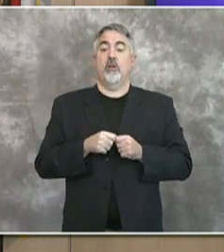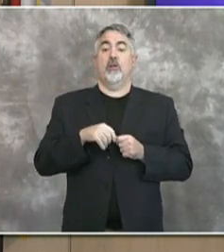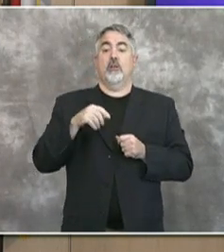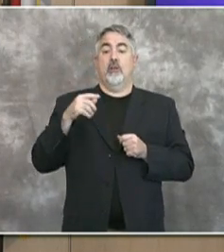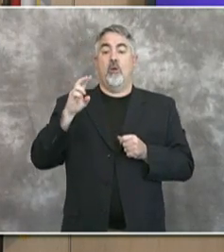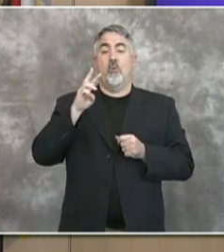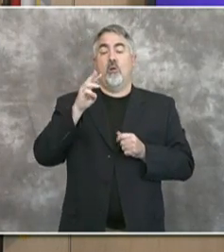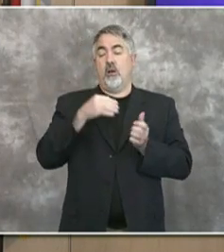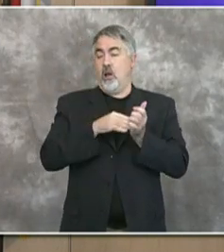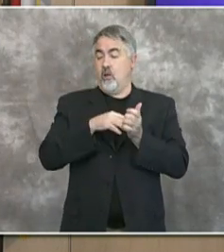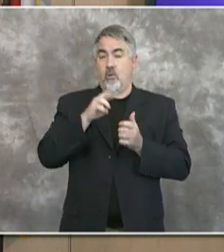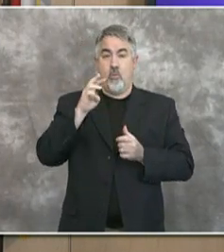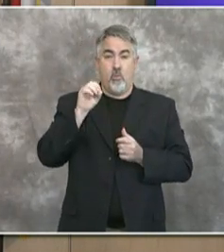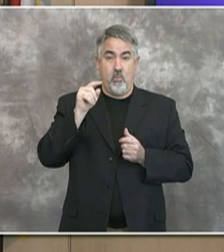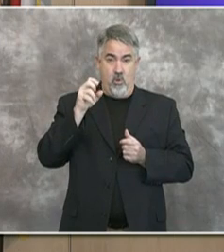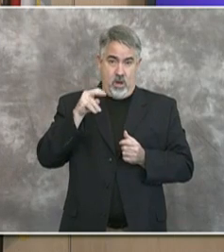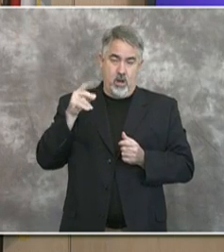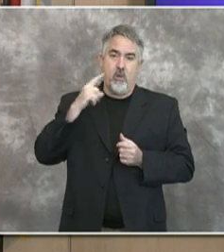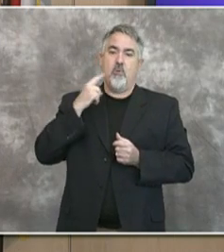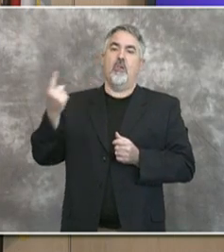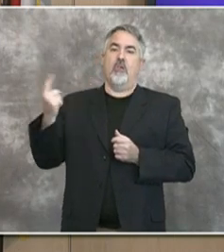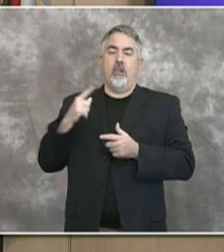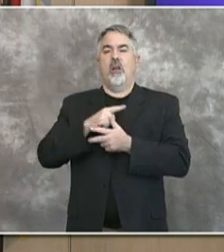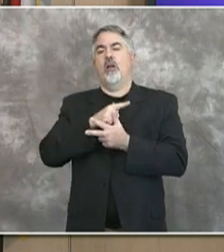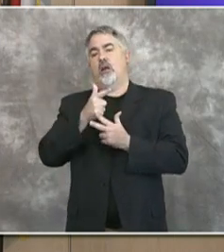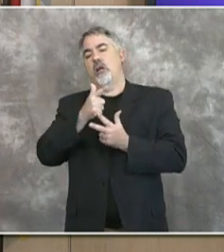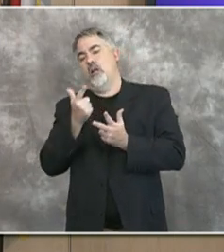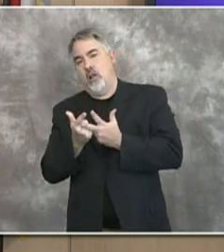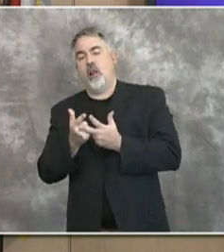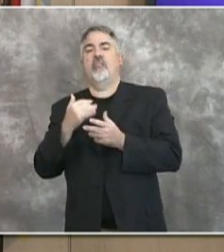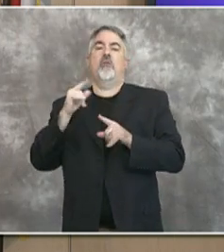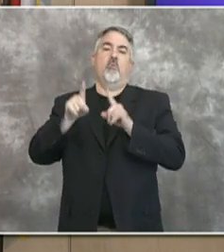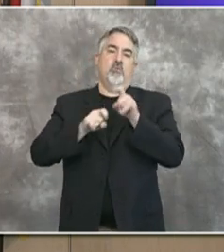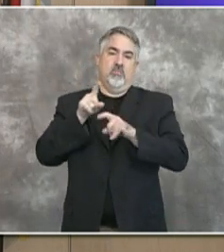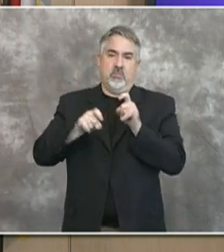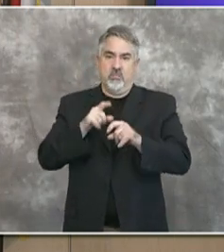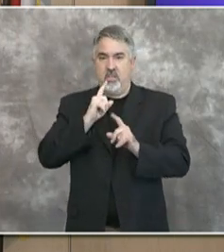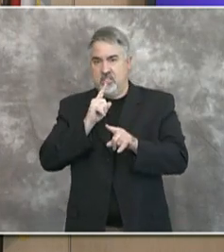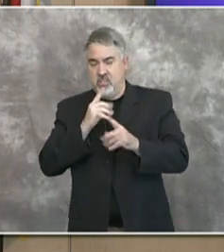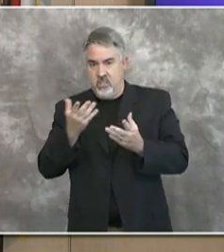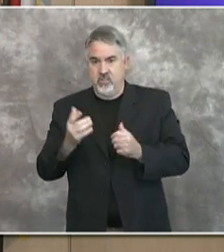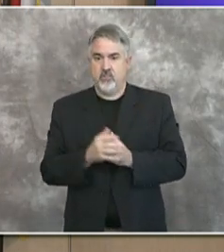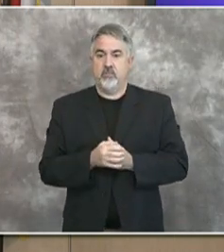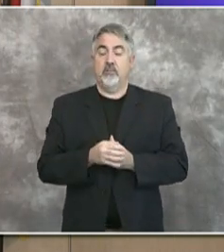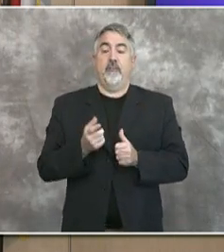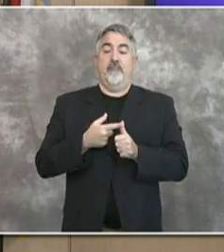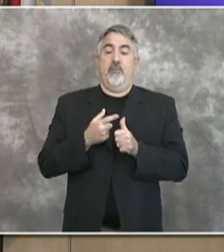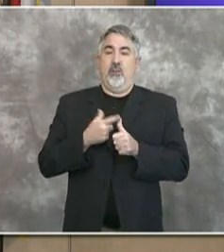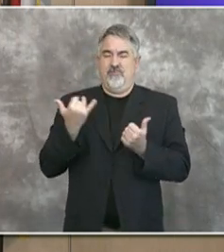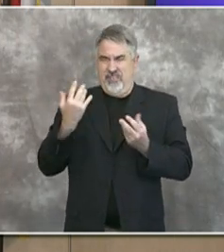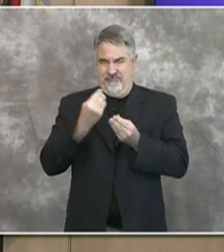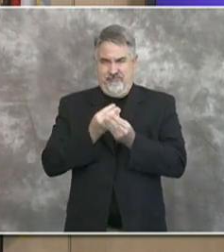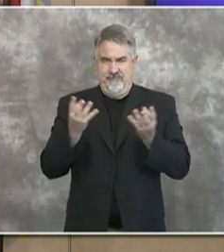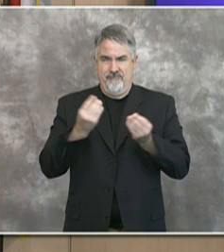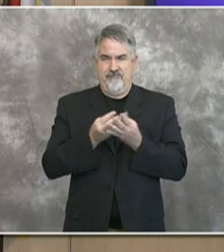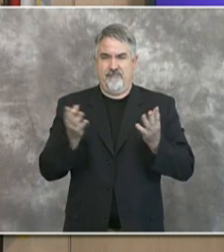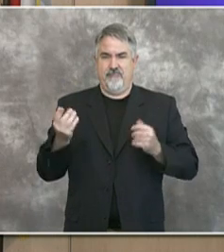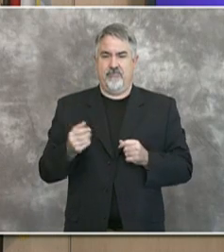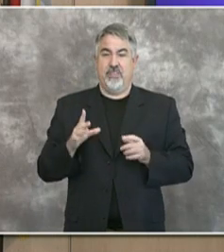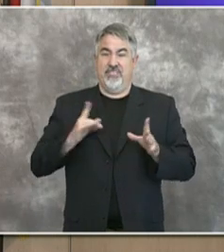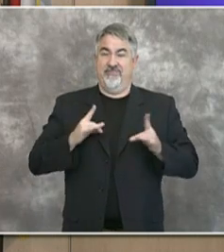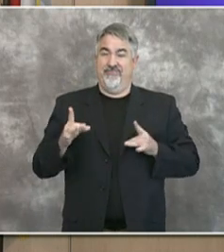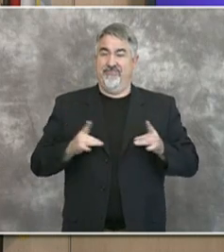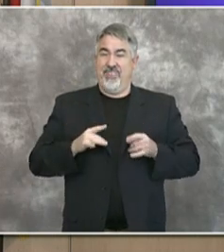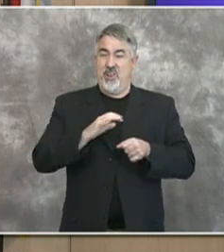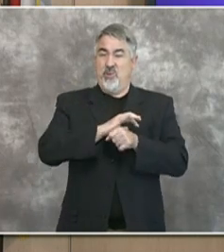the questions. But before we do, I wanted to go over a few things. We are continuing to record positive cases in our region, and that